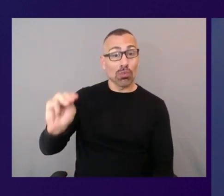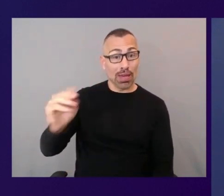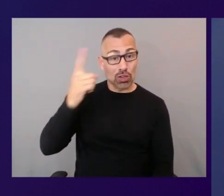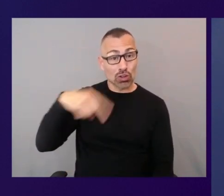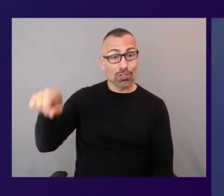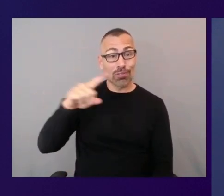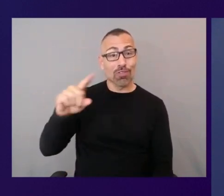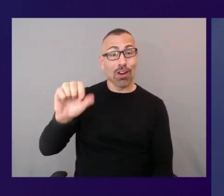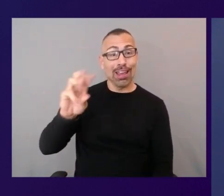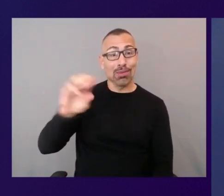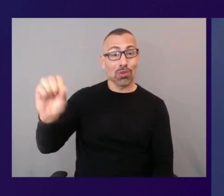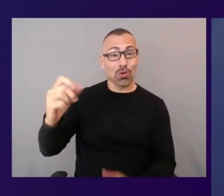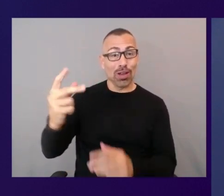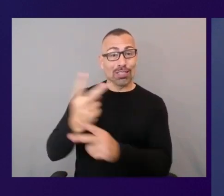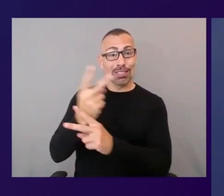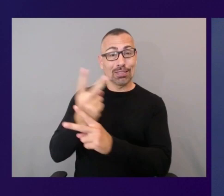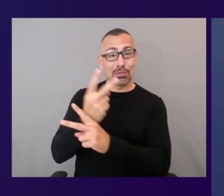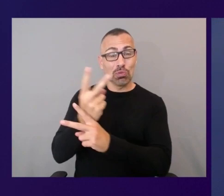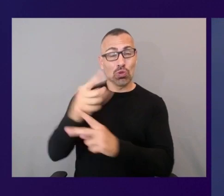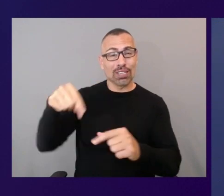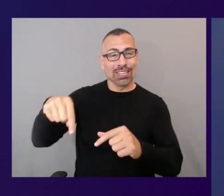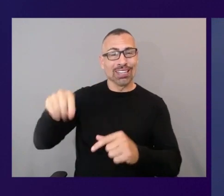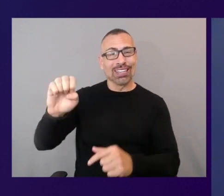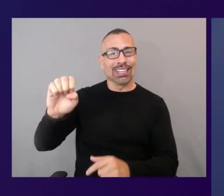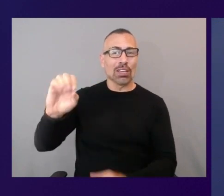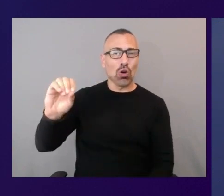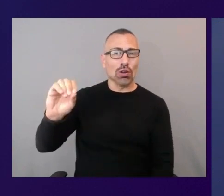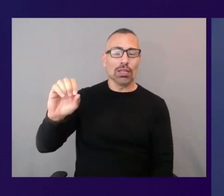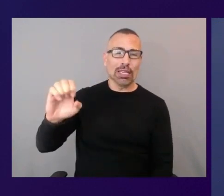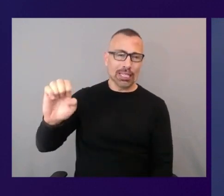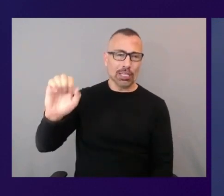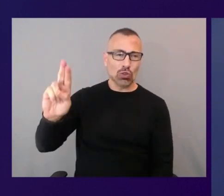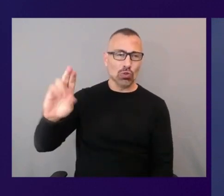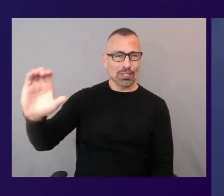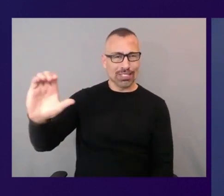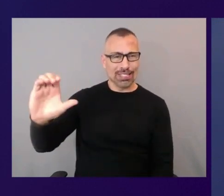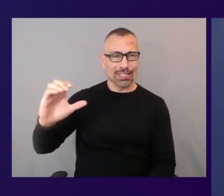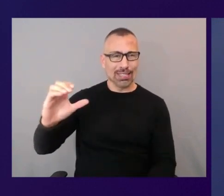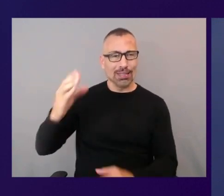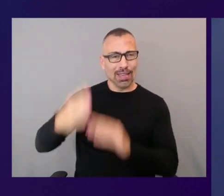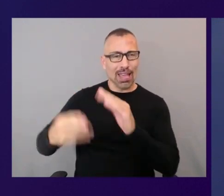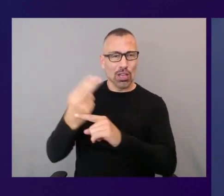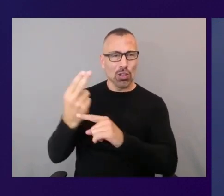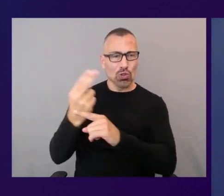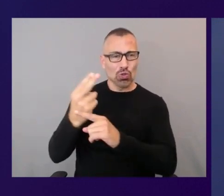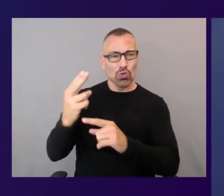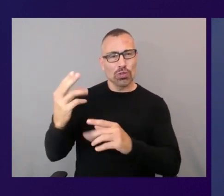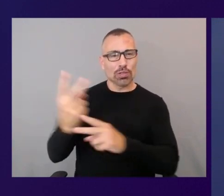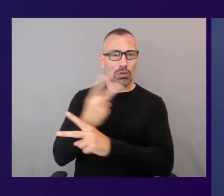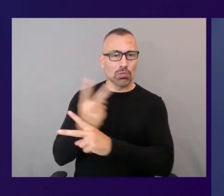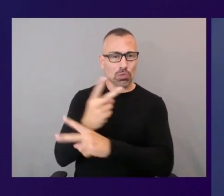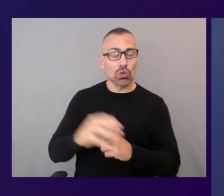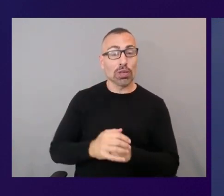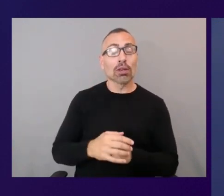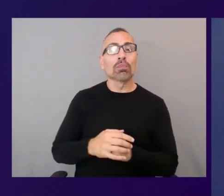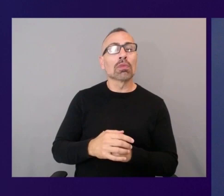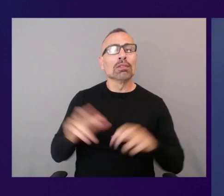new BFFs, introduce what we're talking about today. Huge amount of change, huge amount of innovation. We're so excited to bring it